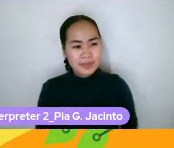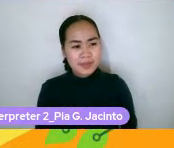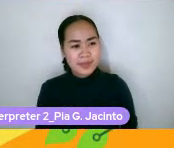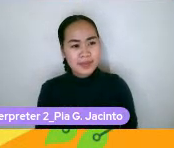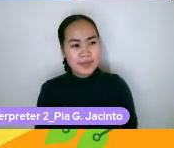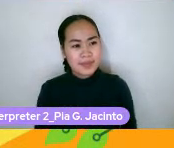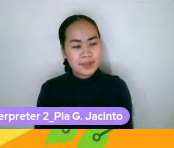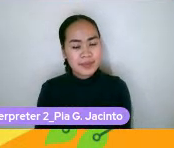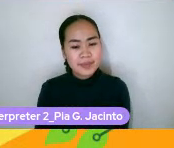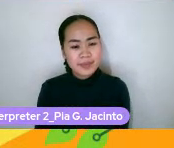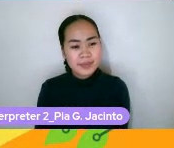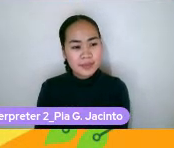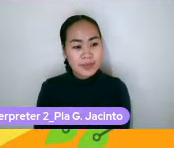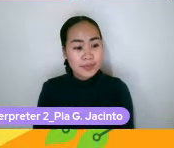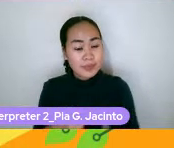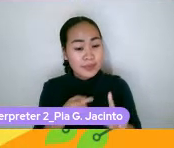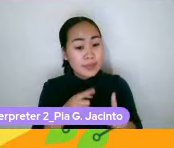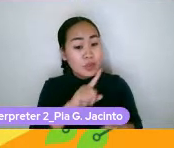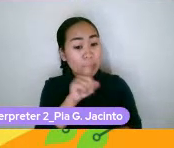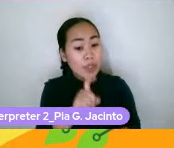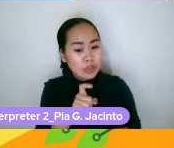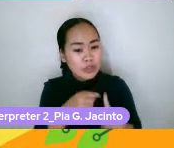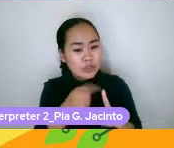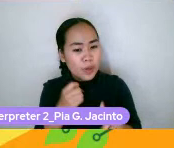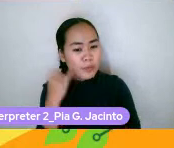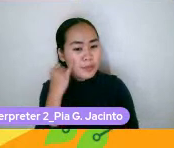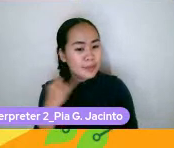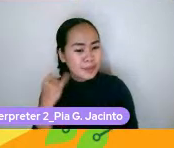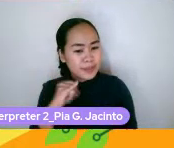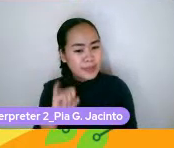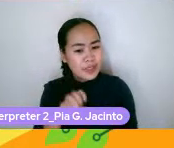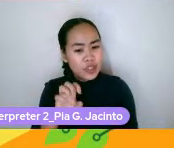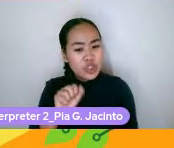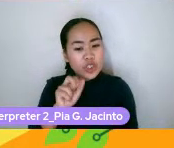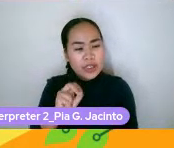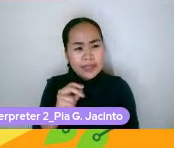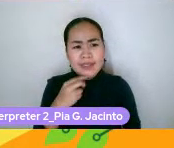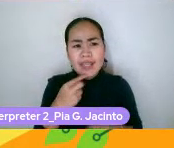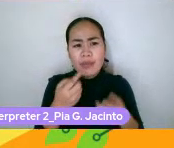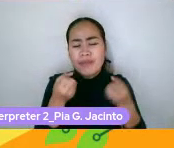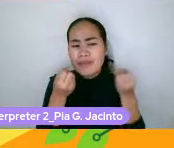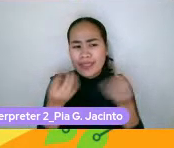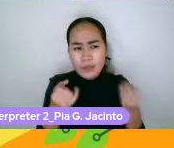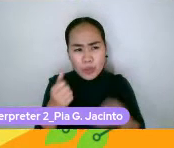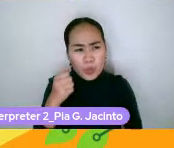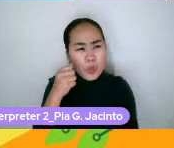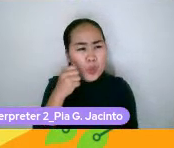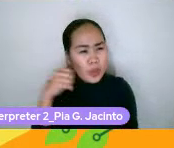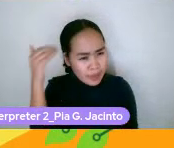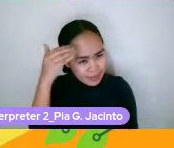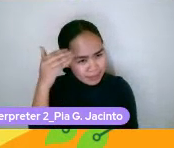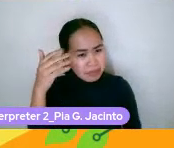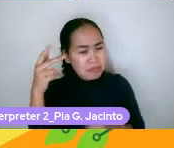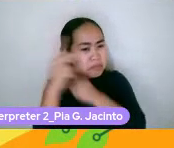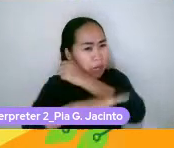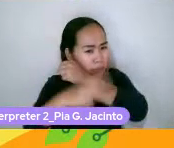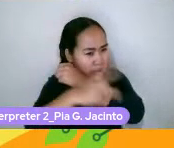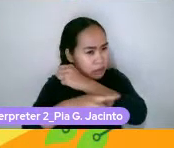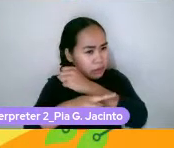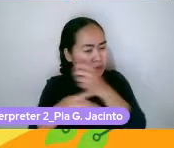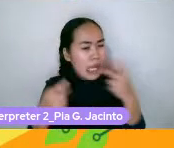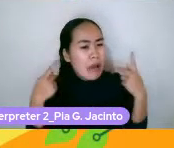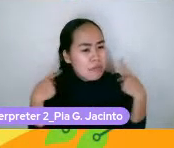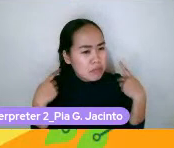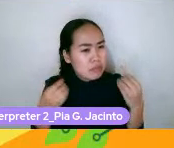From Jean Alsema, many women in rural areas have the capabilities to establish a startup. It's just